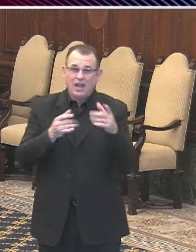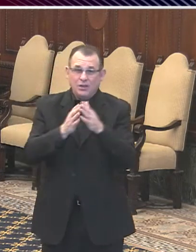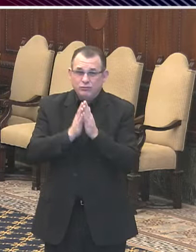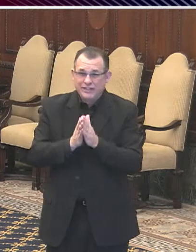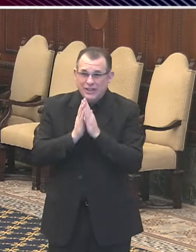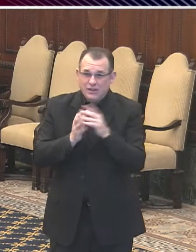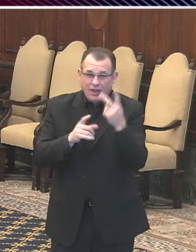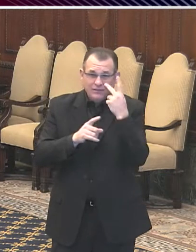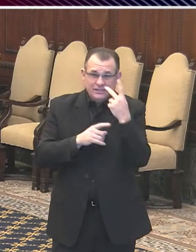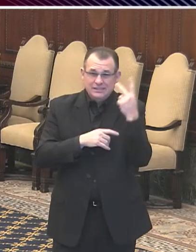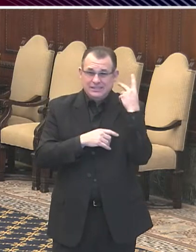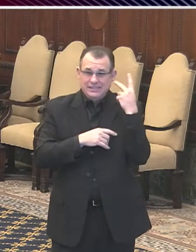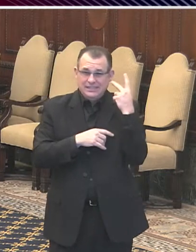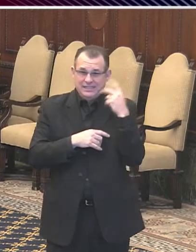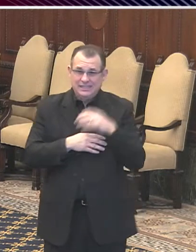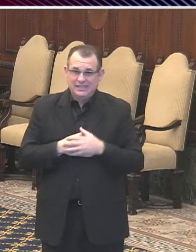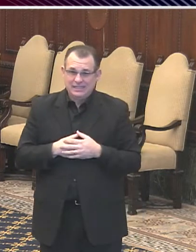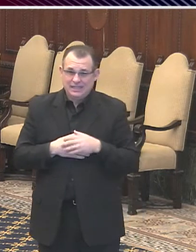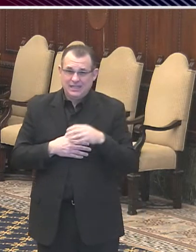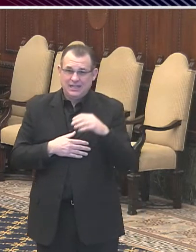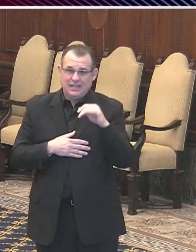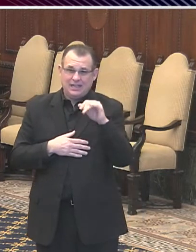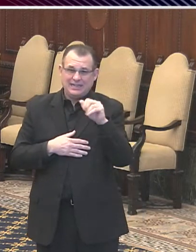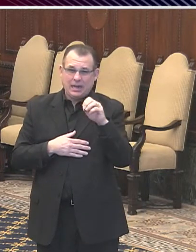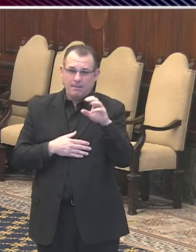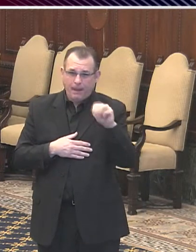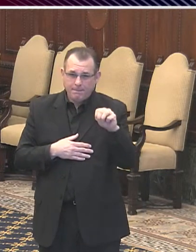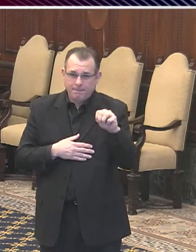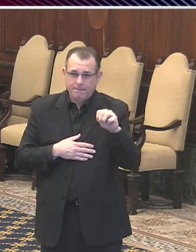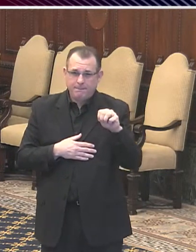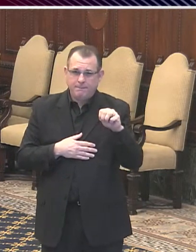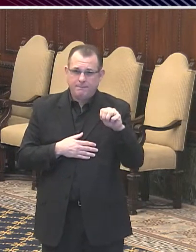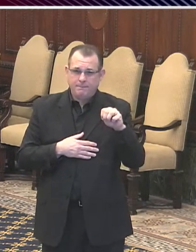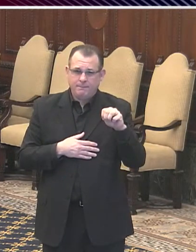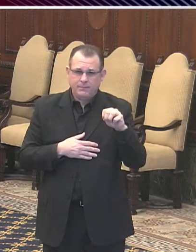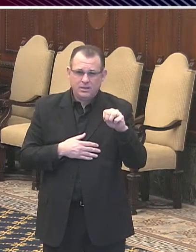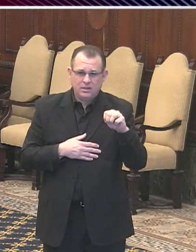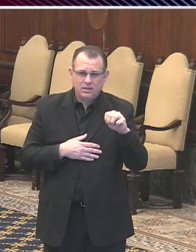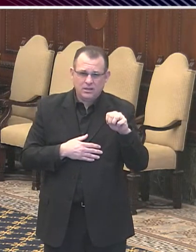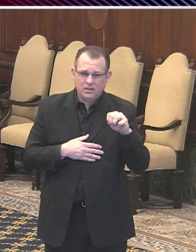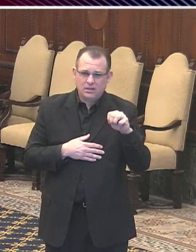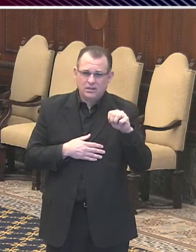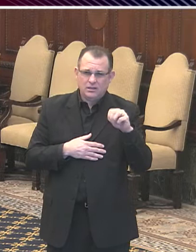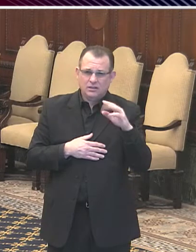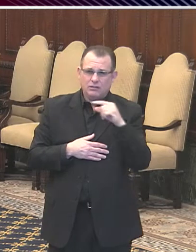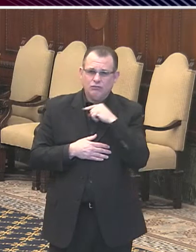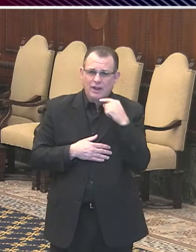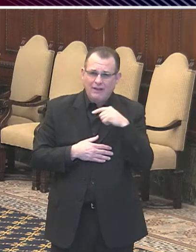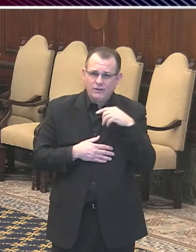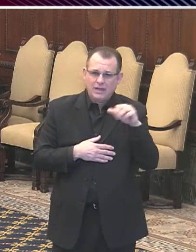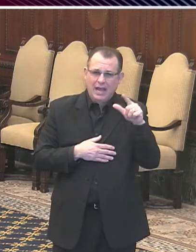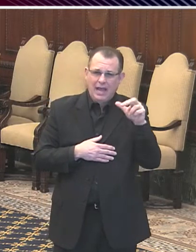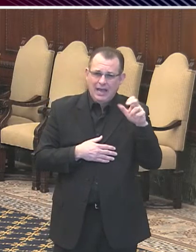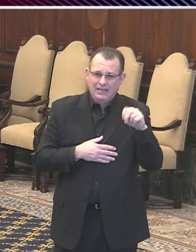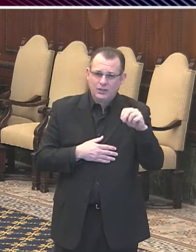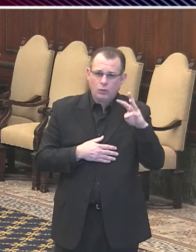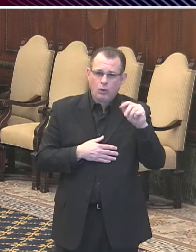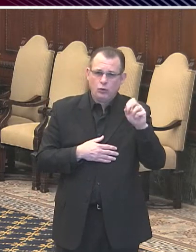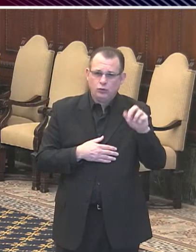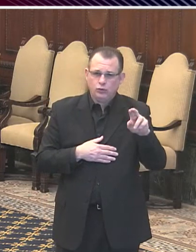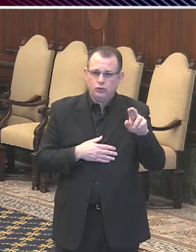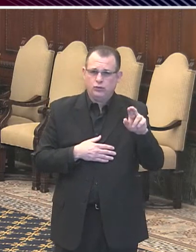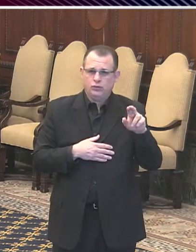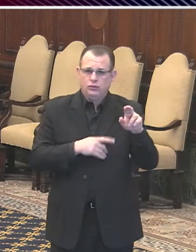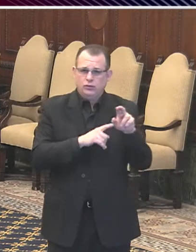Imam Mohammed Jamandi, Gray Hagins, and Reverend Alan Waller. Join us at 3 p.m.